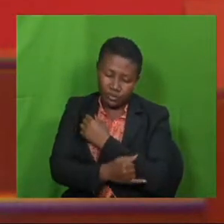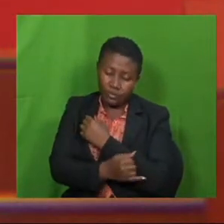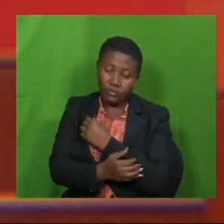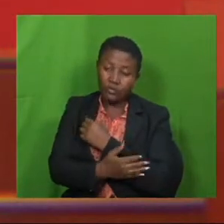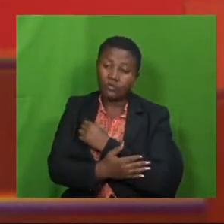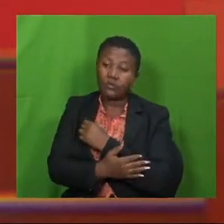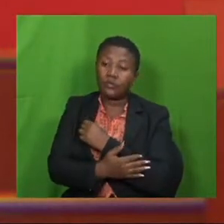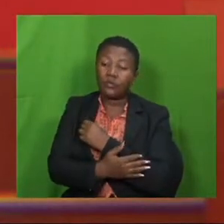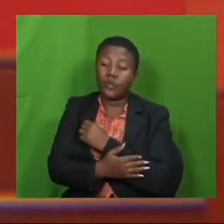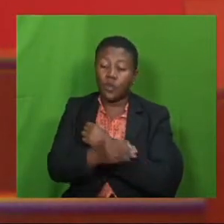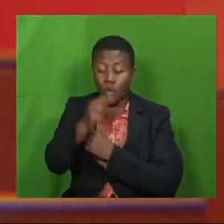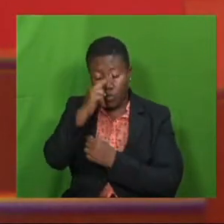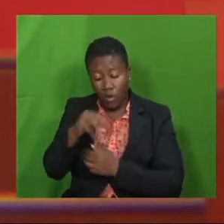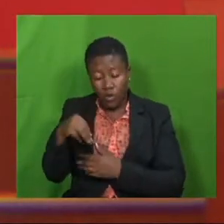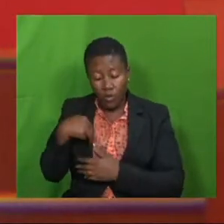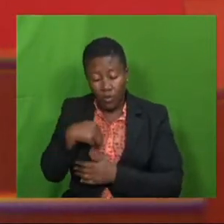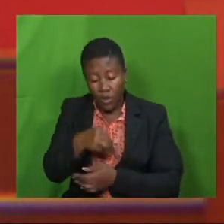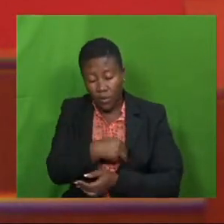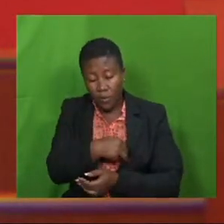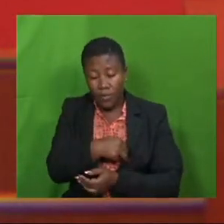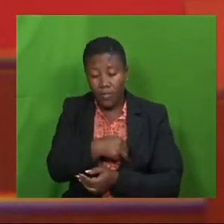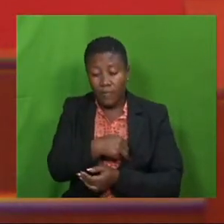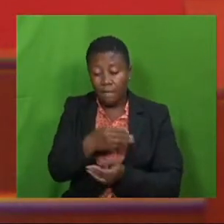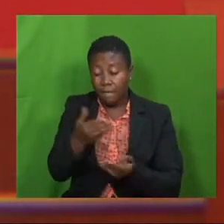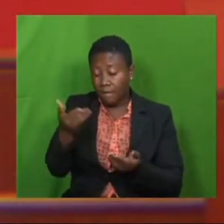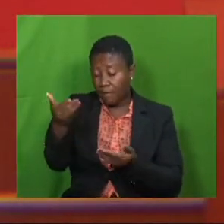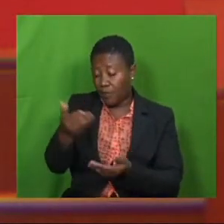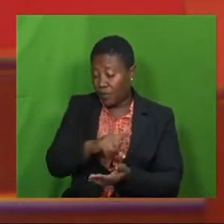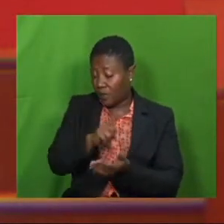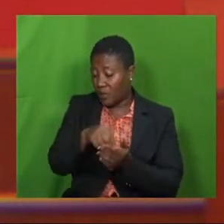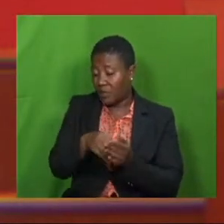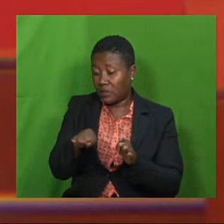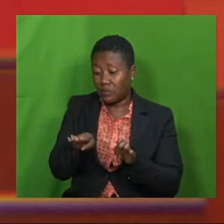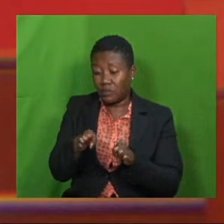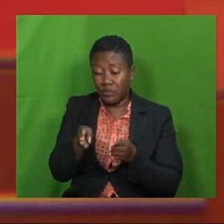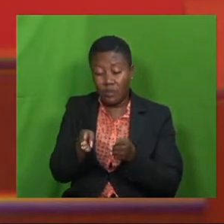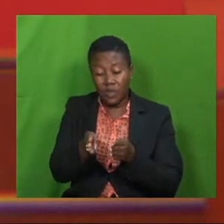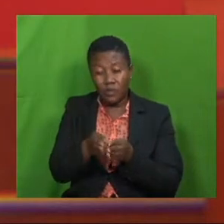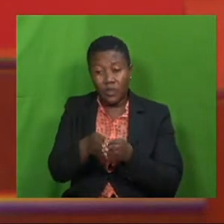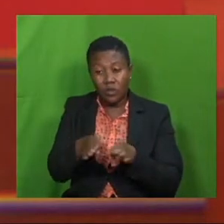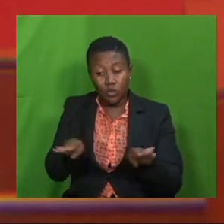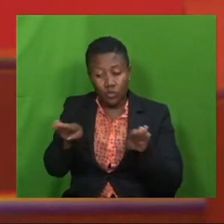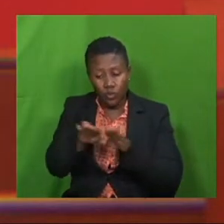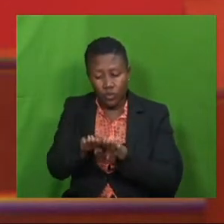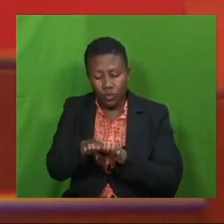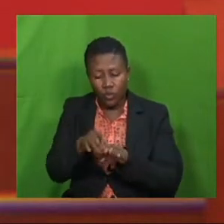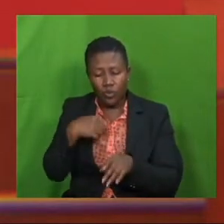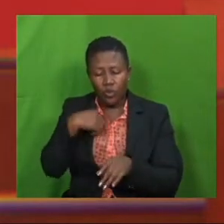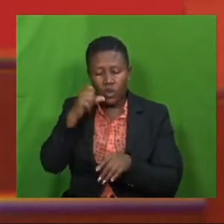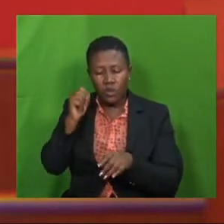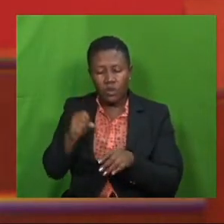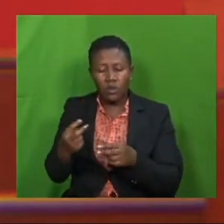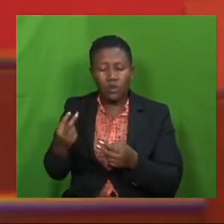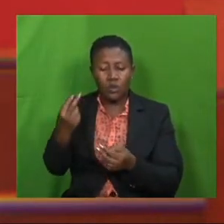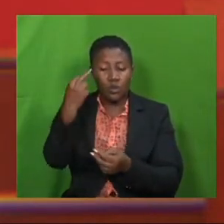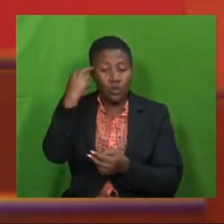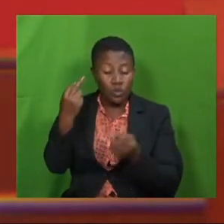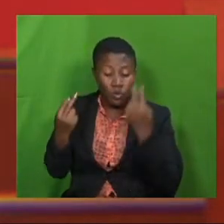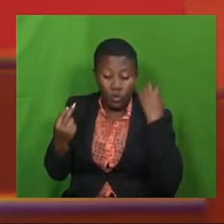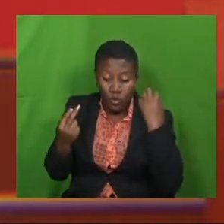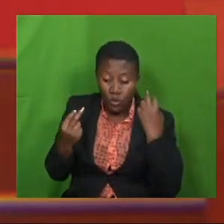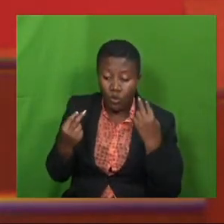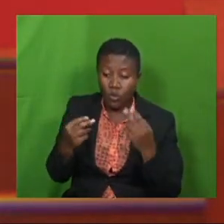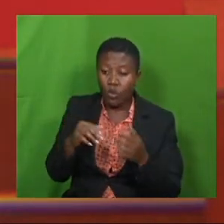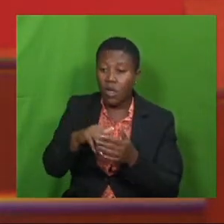Honorable members, as we bring this meeting to a close, let us reflect on our service to